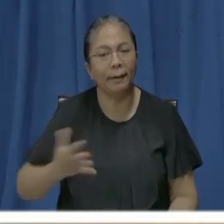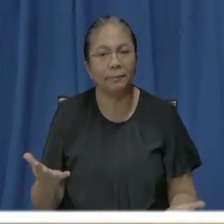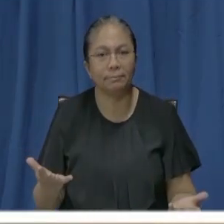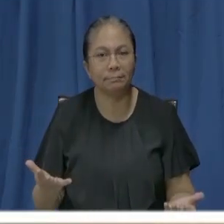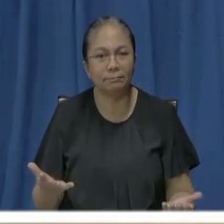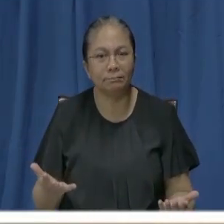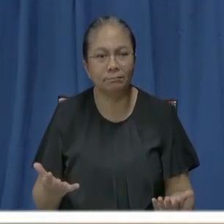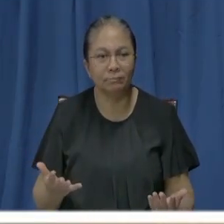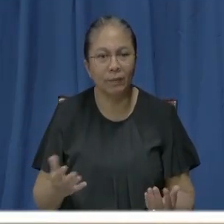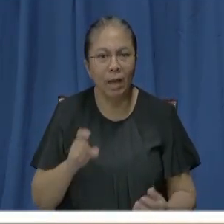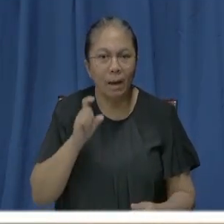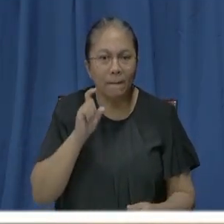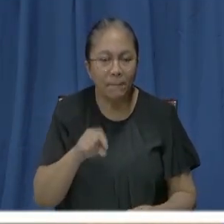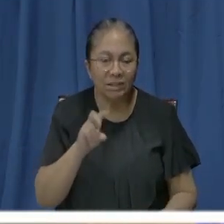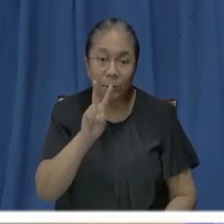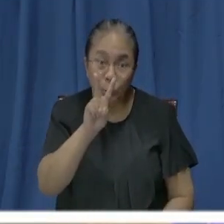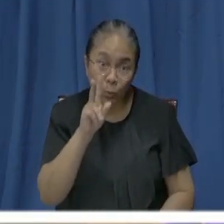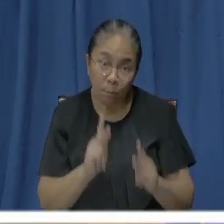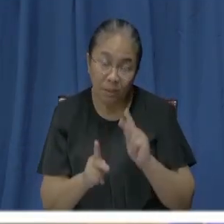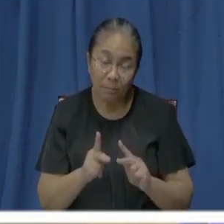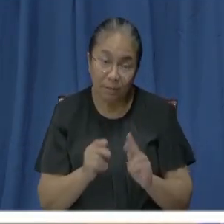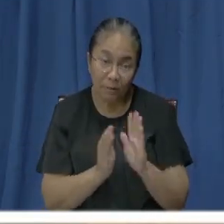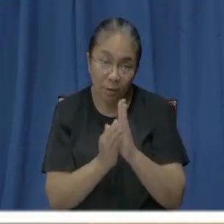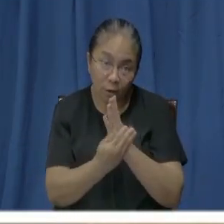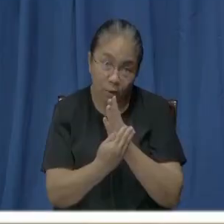needs two to tango.